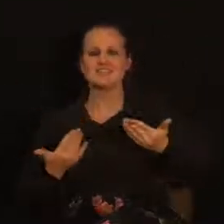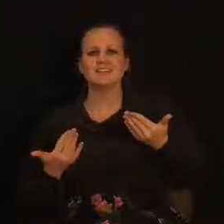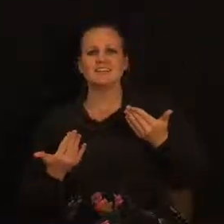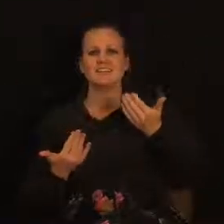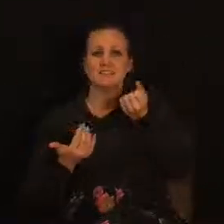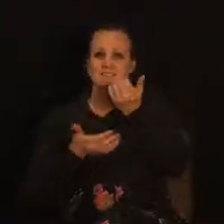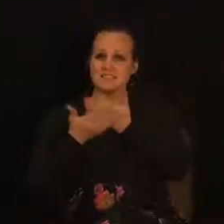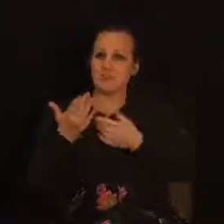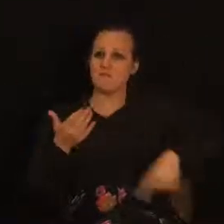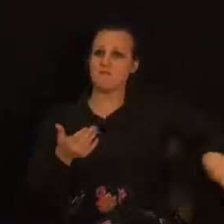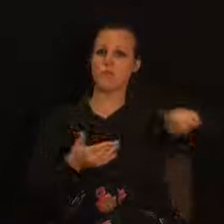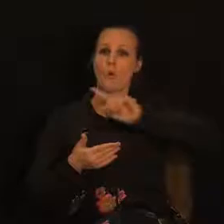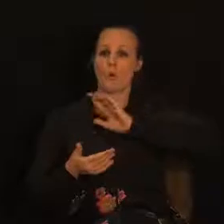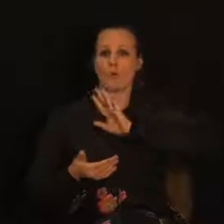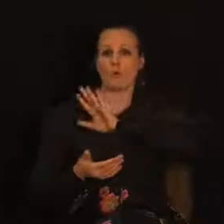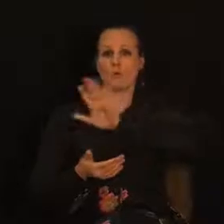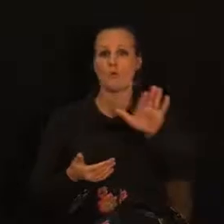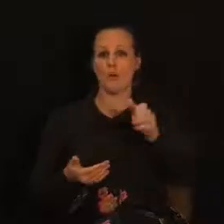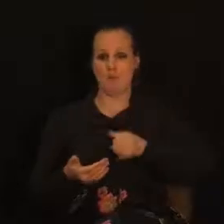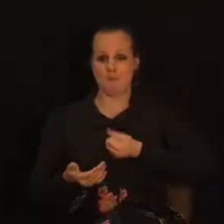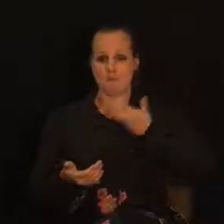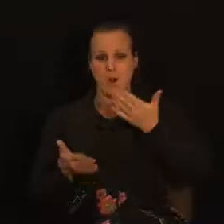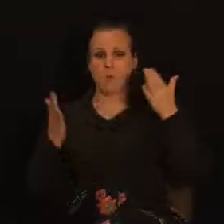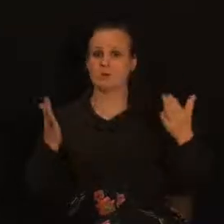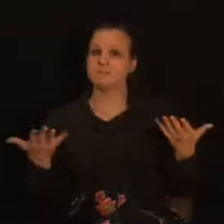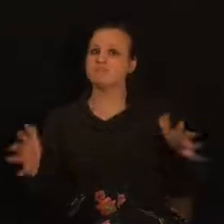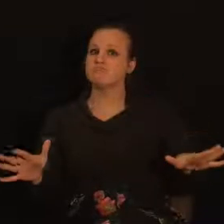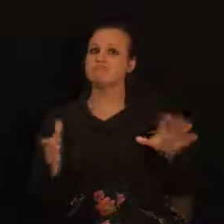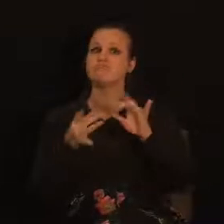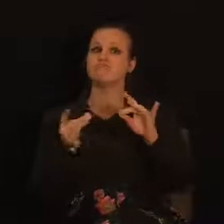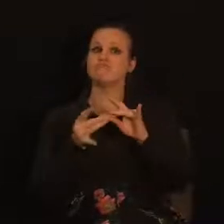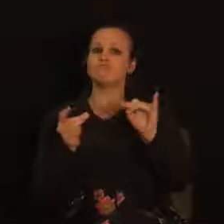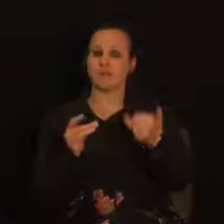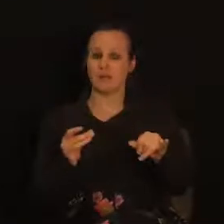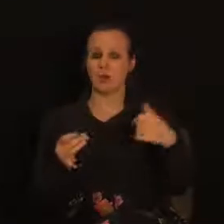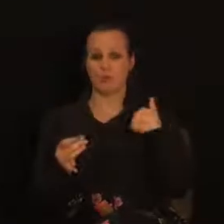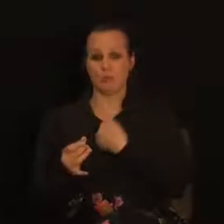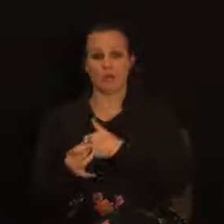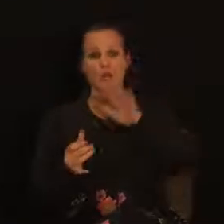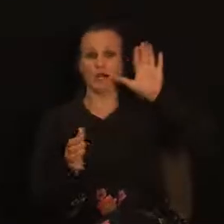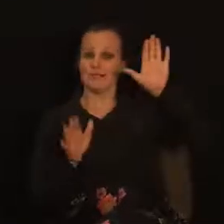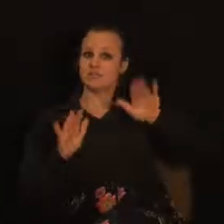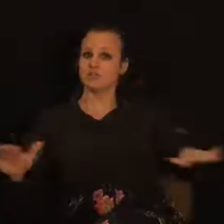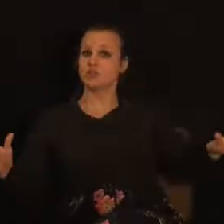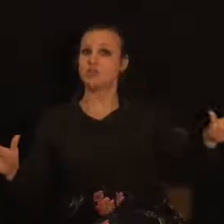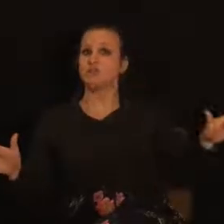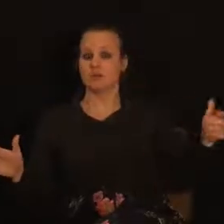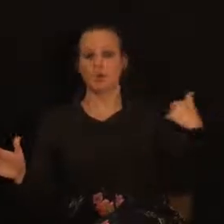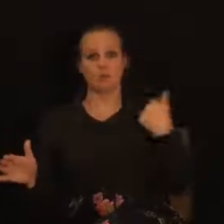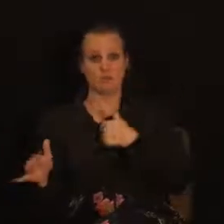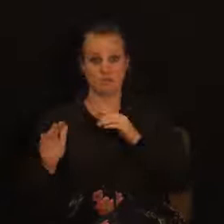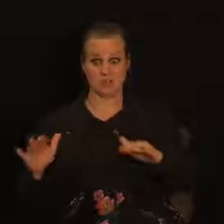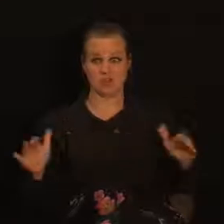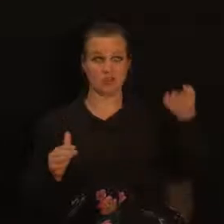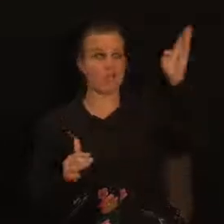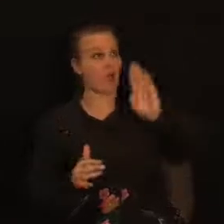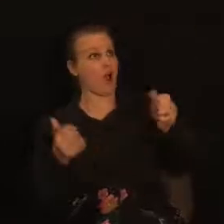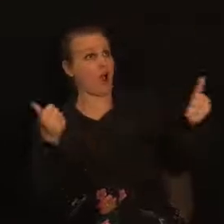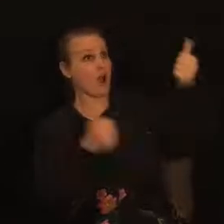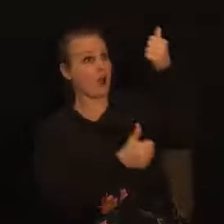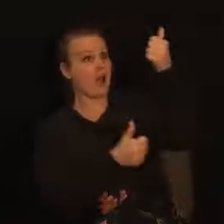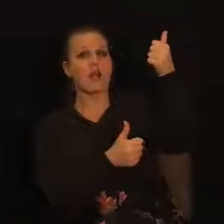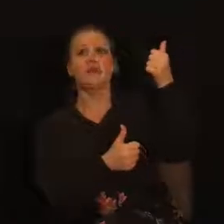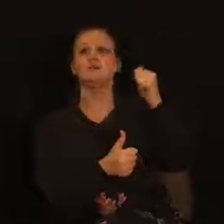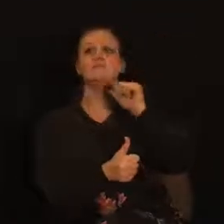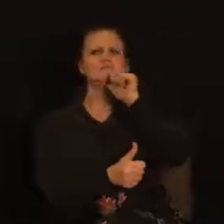said. For we also are his children. Being then the children of God, we ought not to think that the divine nature